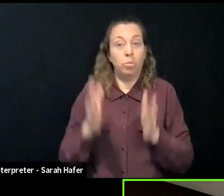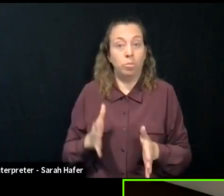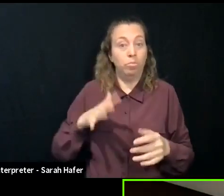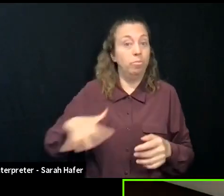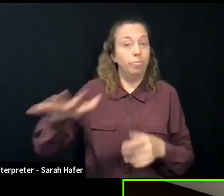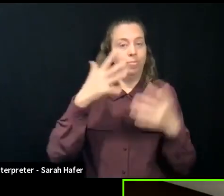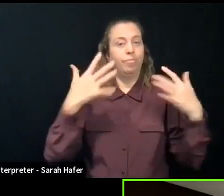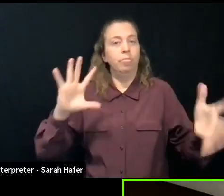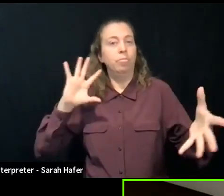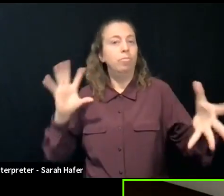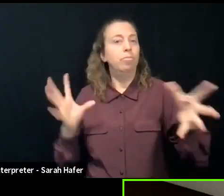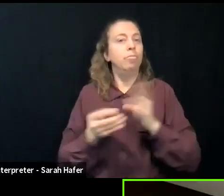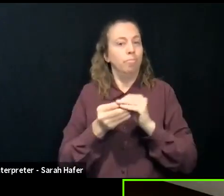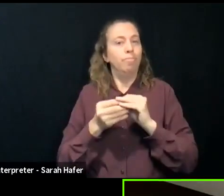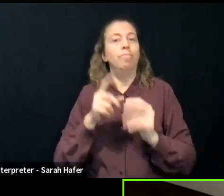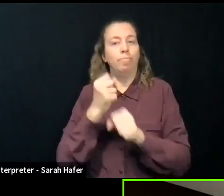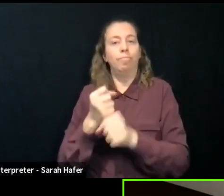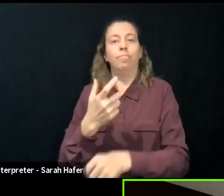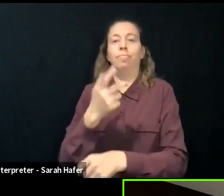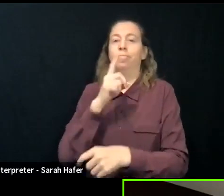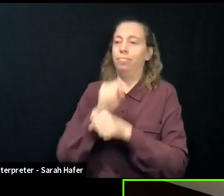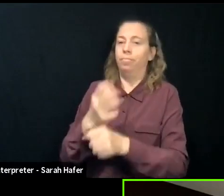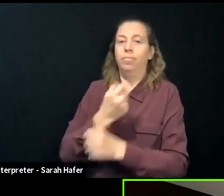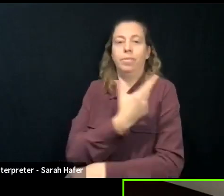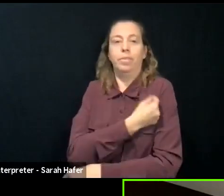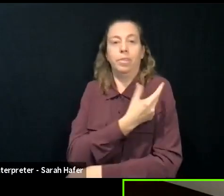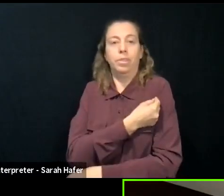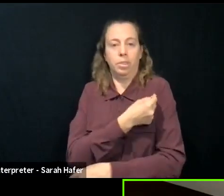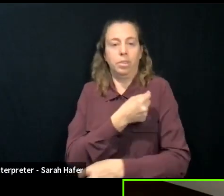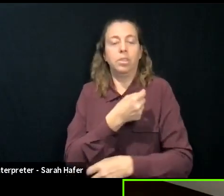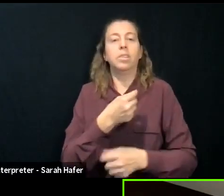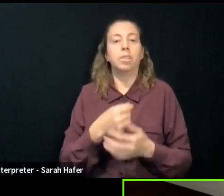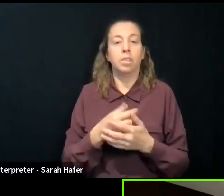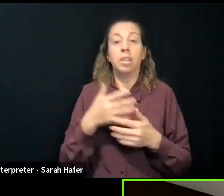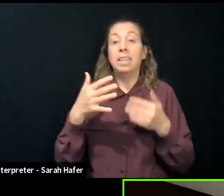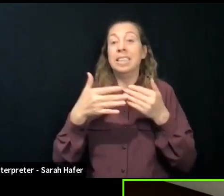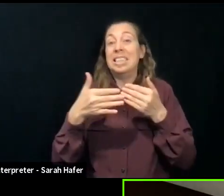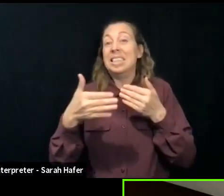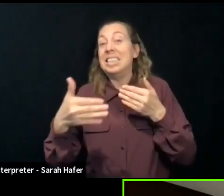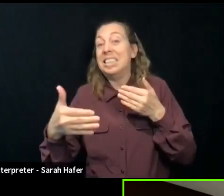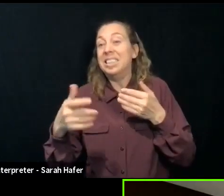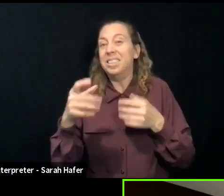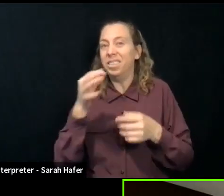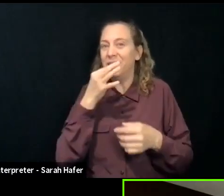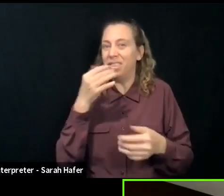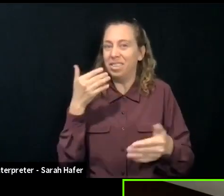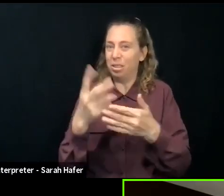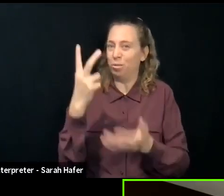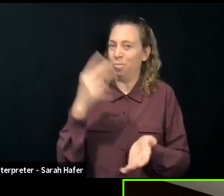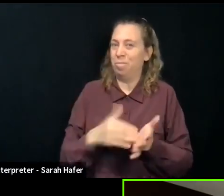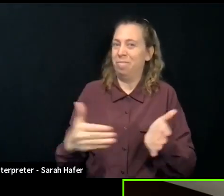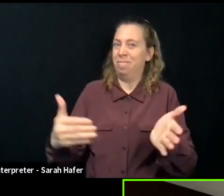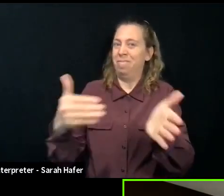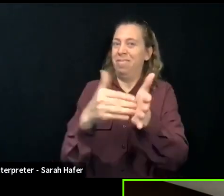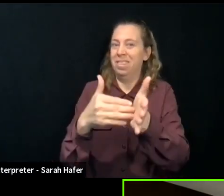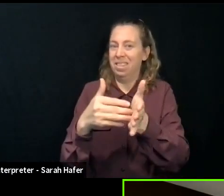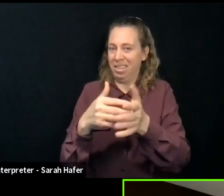days away from surpassing the milestone of 2 million people who've received at least one